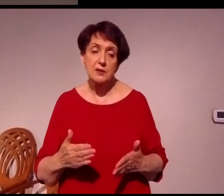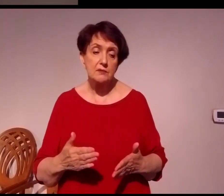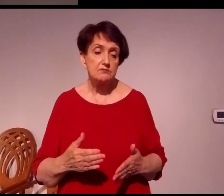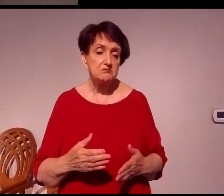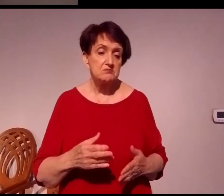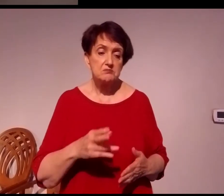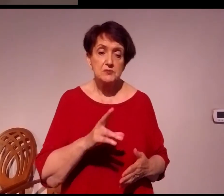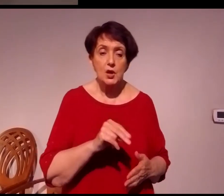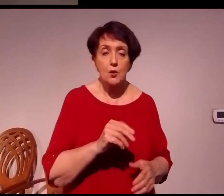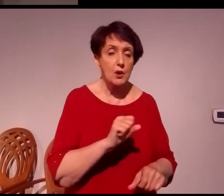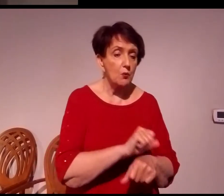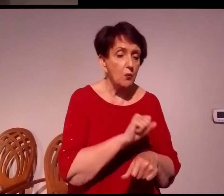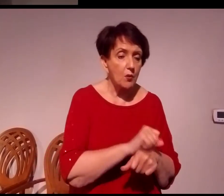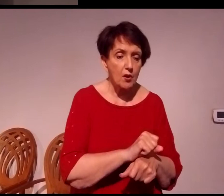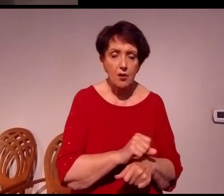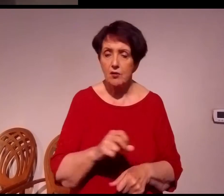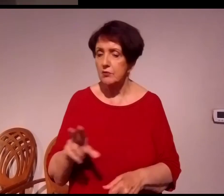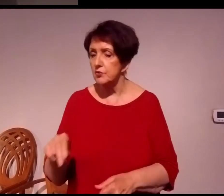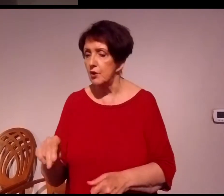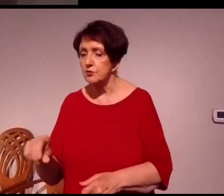no to other people or saying,